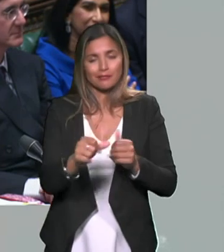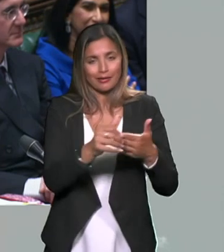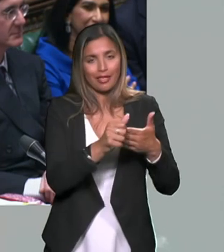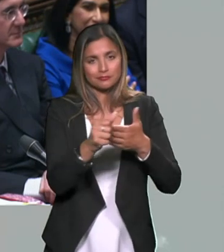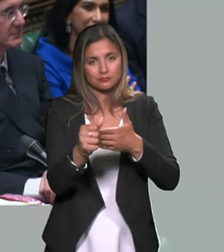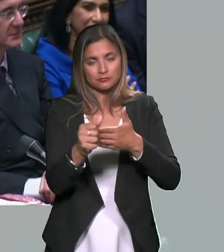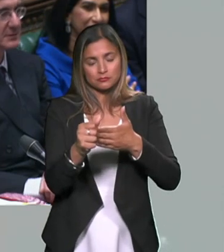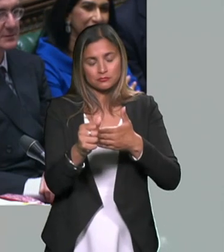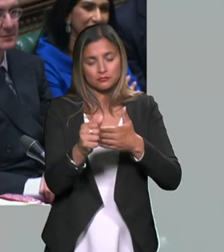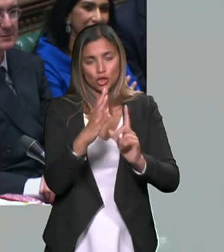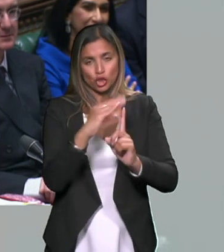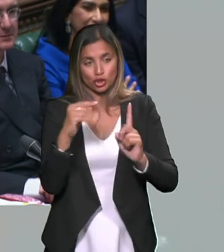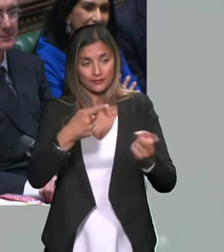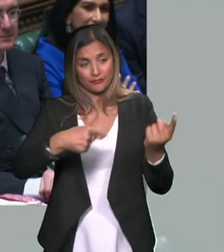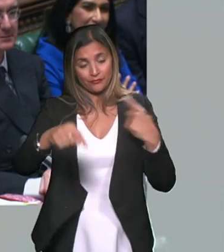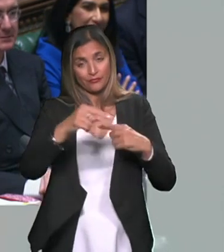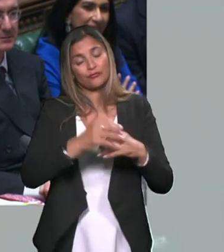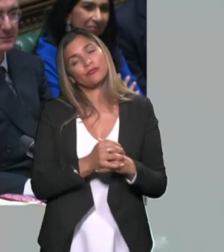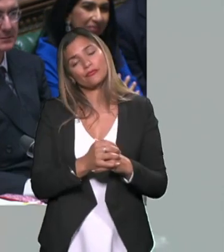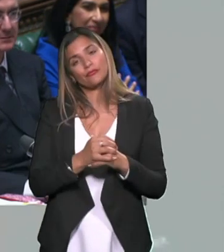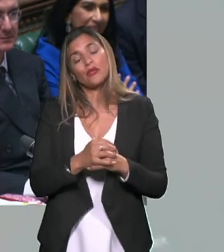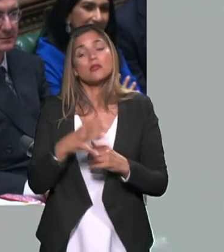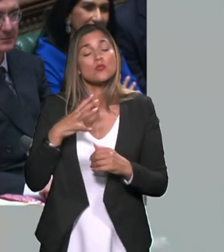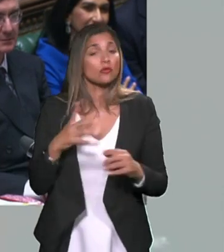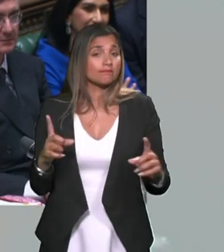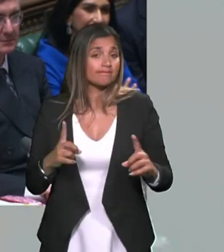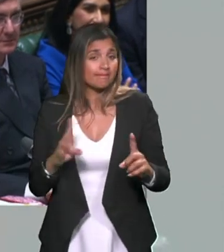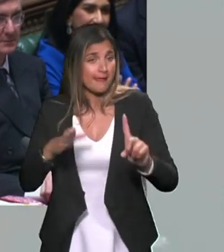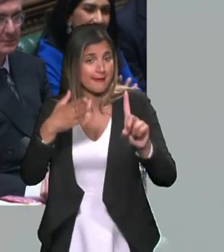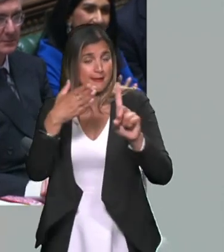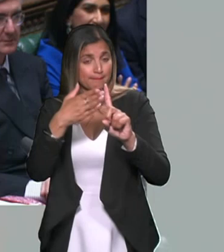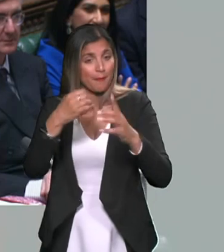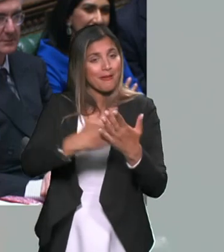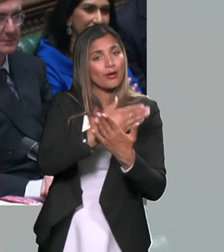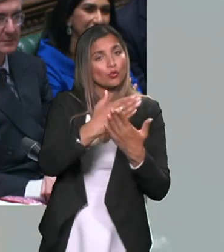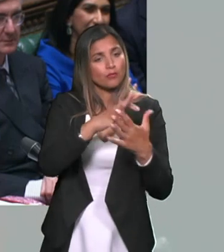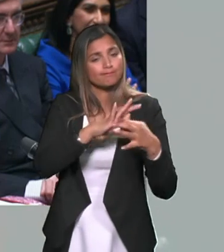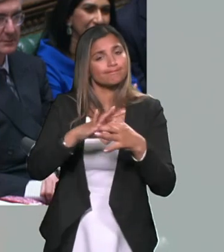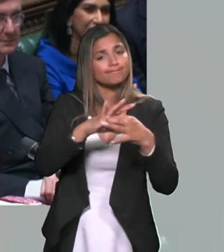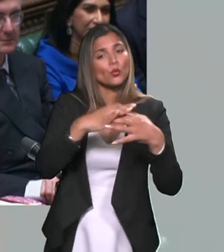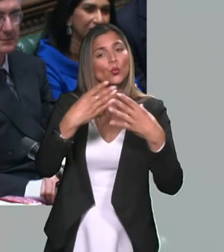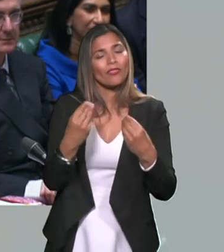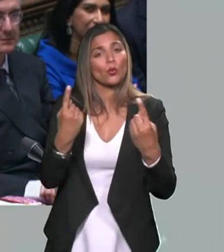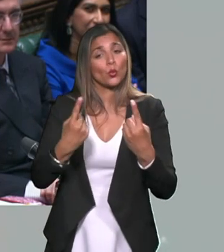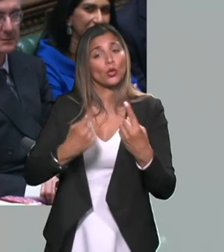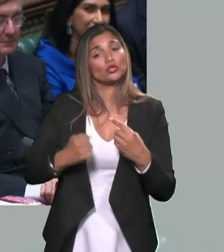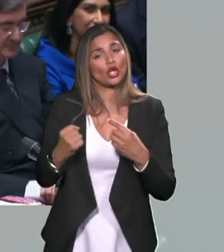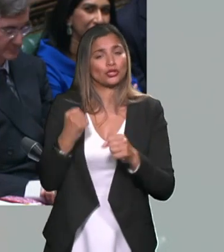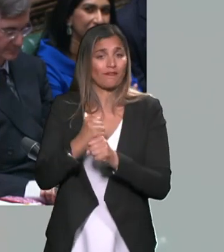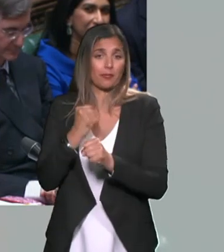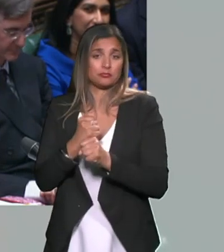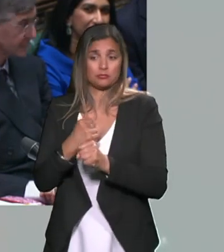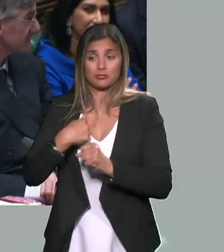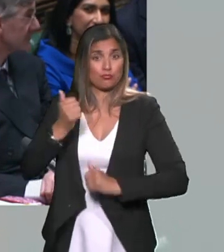party will want to make sure that we do everything we can to work with the Scottish Government in the way that I've been able to do, I'm proud to have